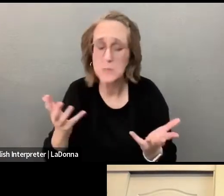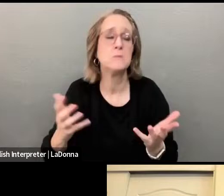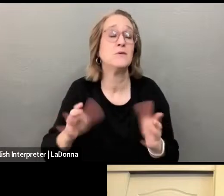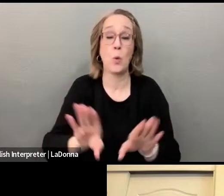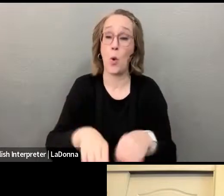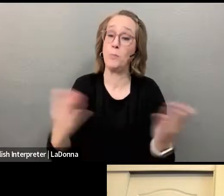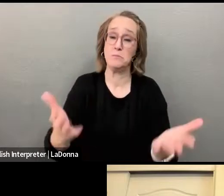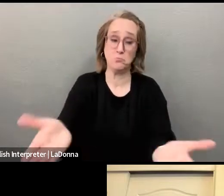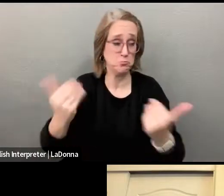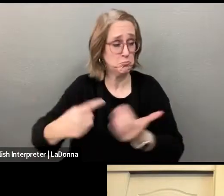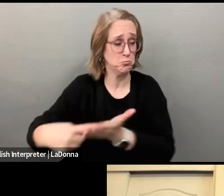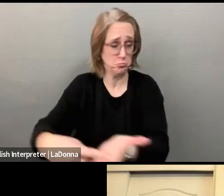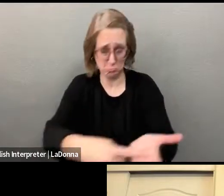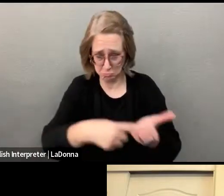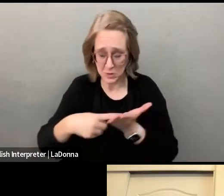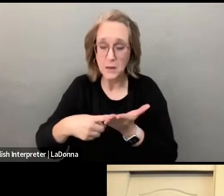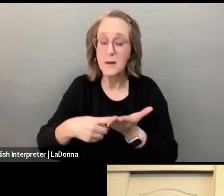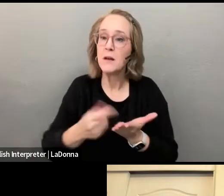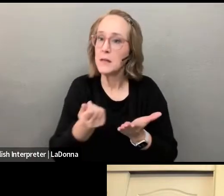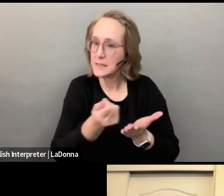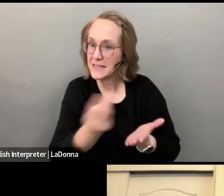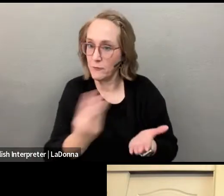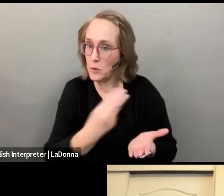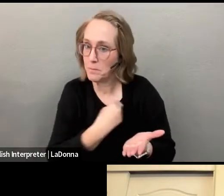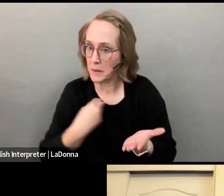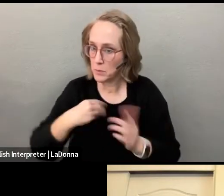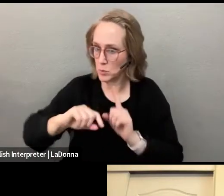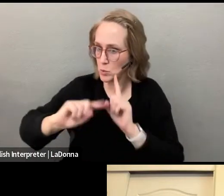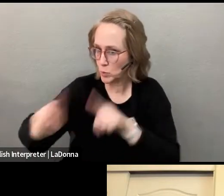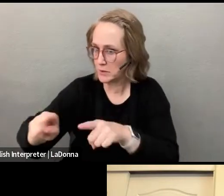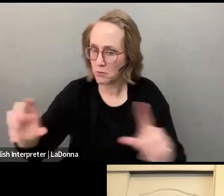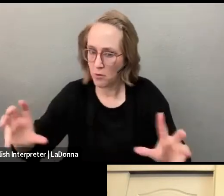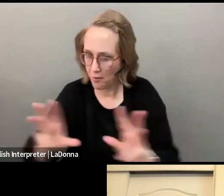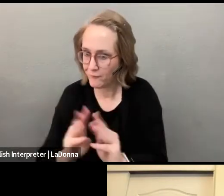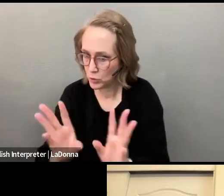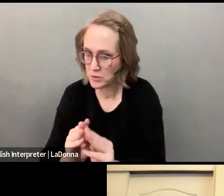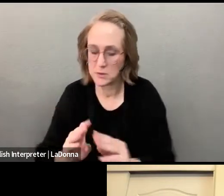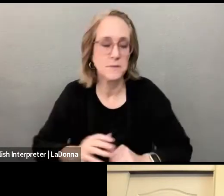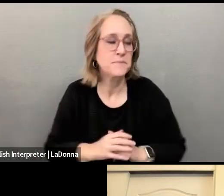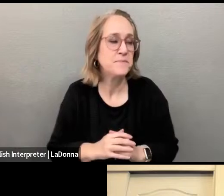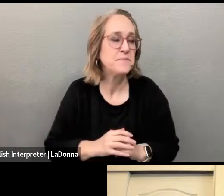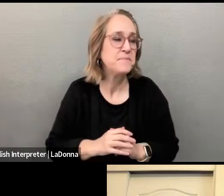several members that did attend. And so it was a great